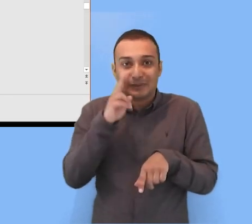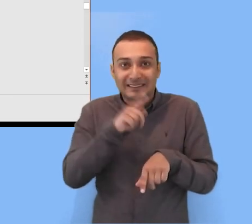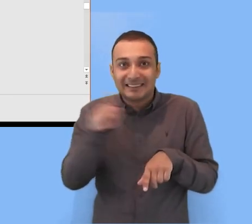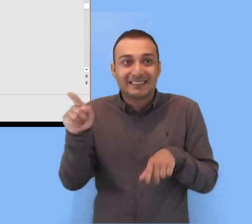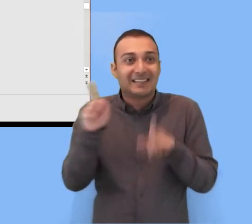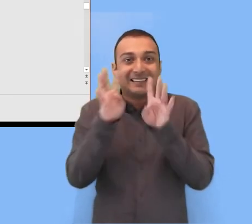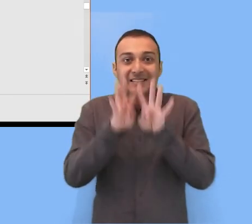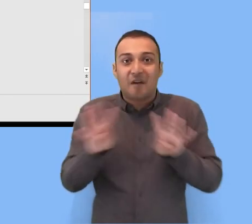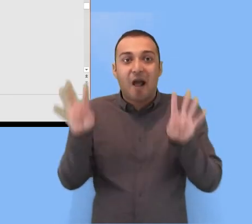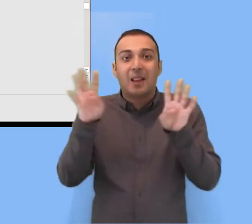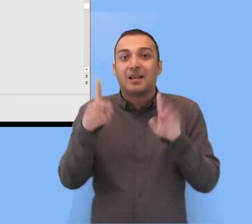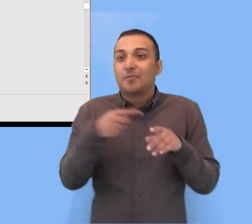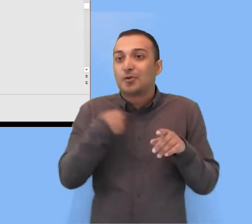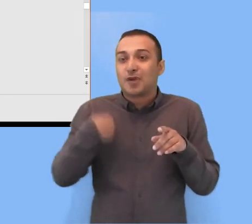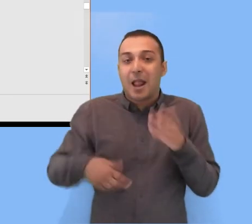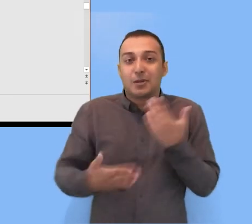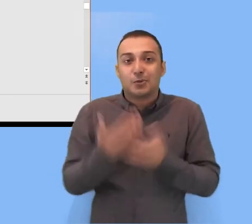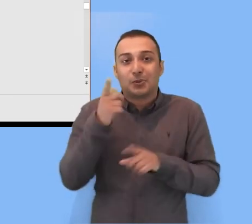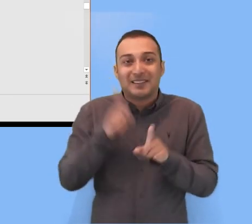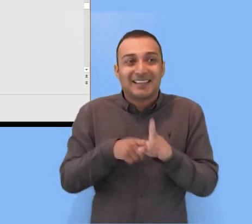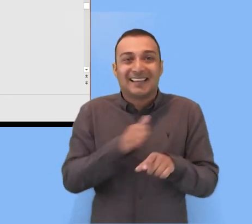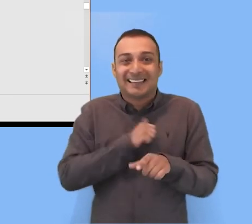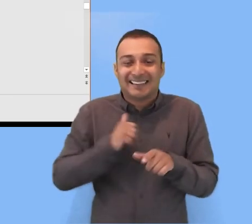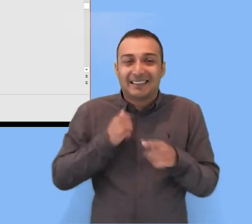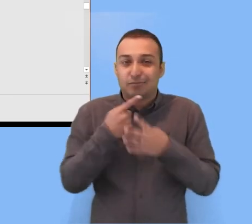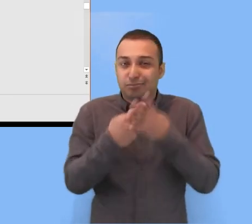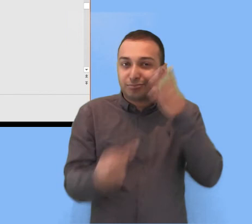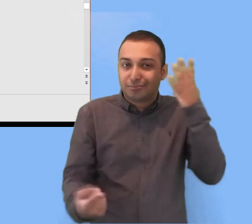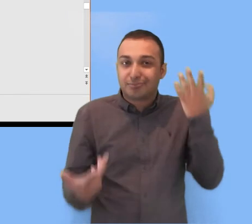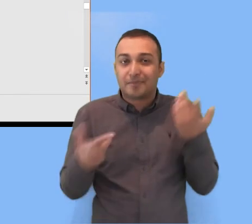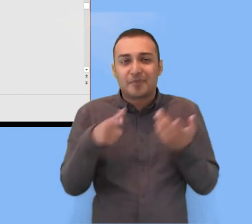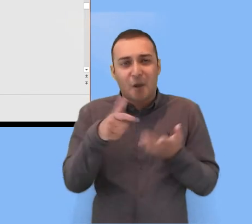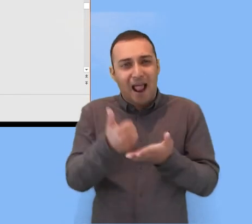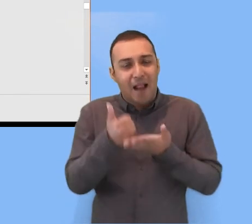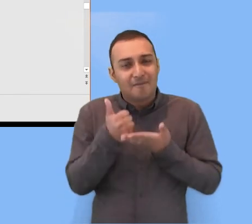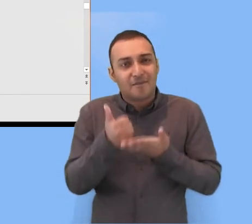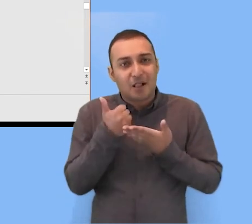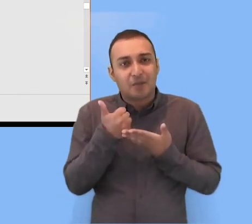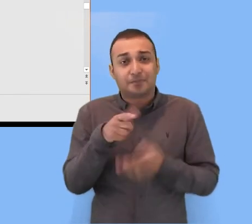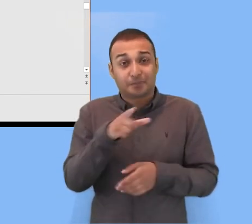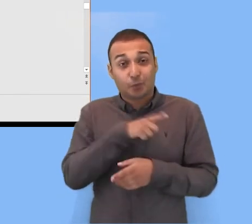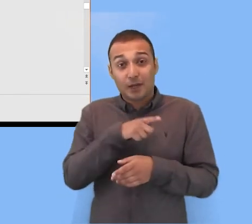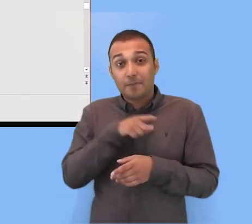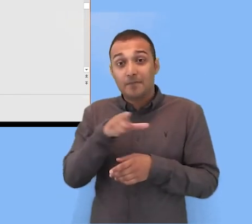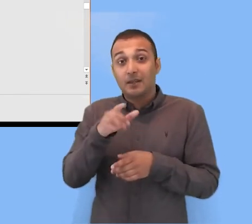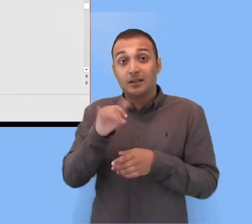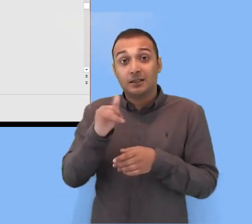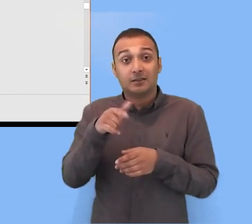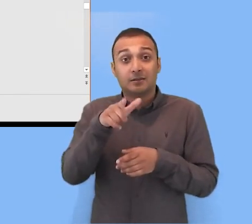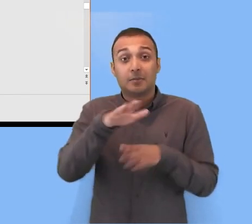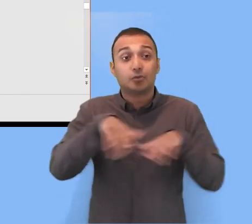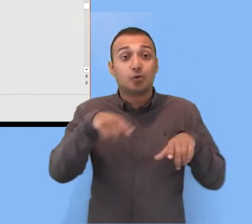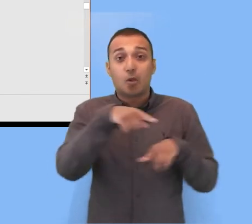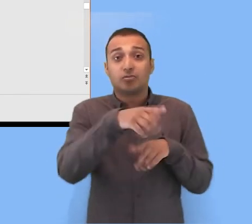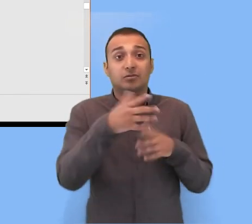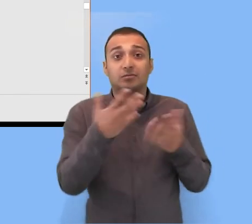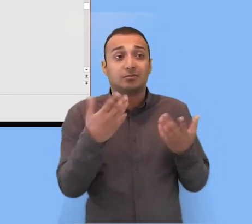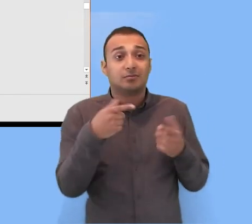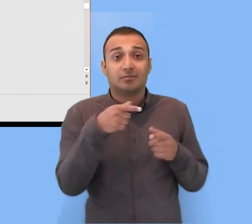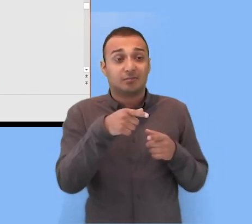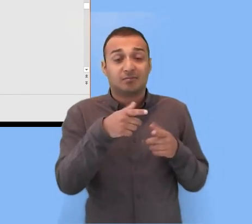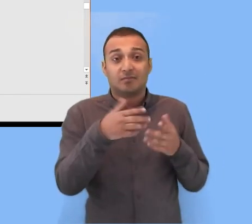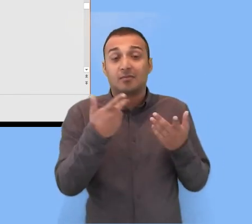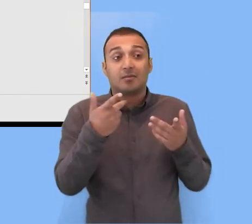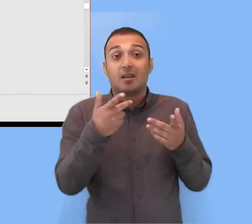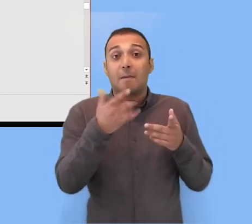Eid, too. It'll help so kids growing up in less diverse areas won't think it's weird.